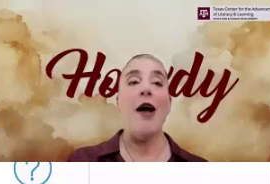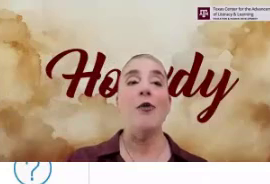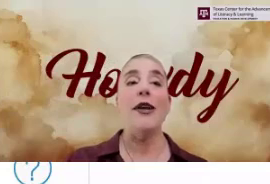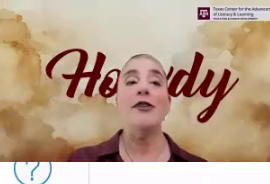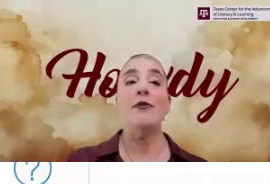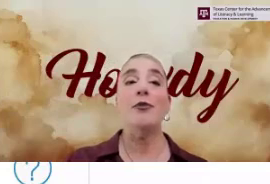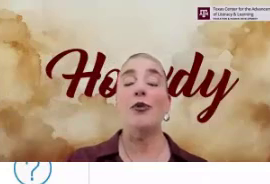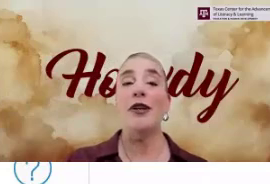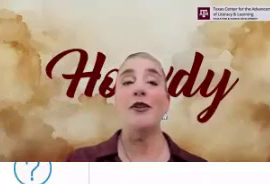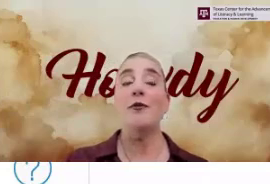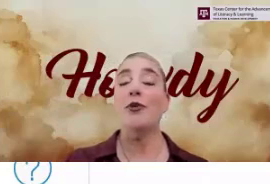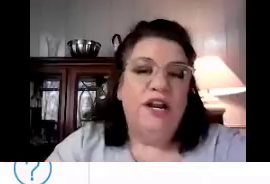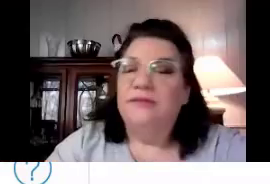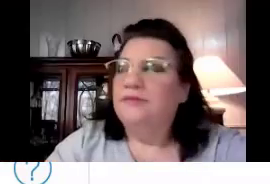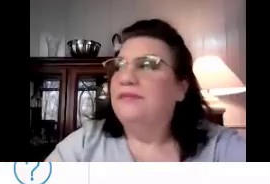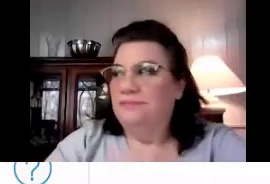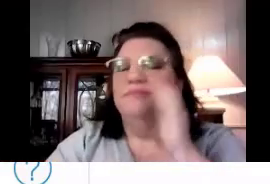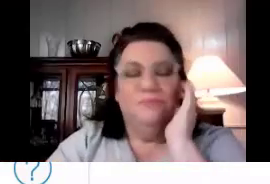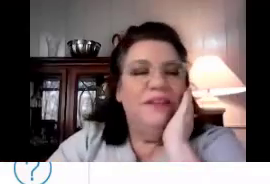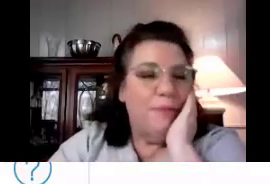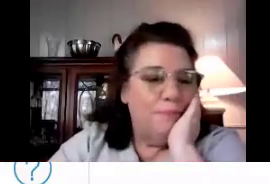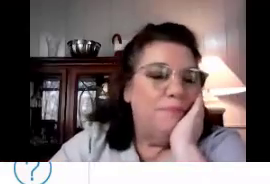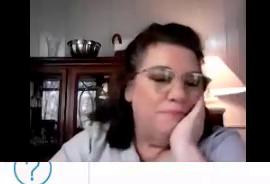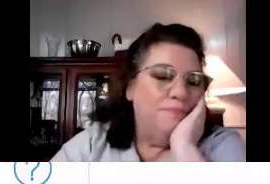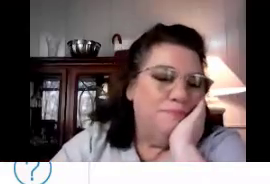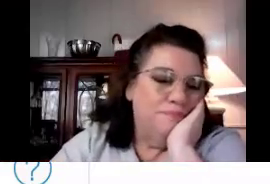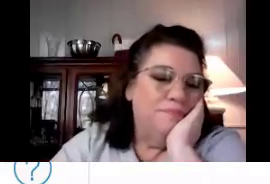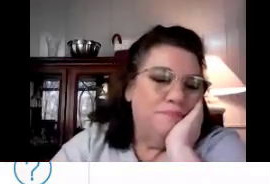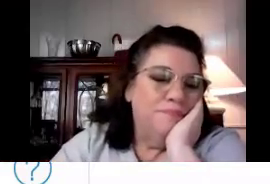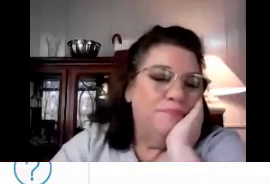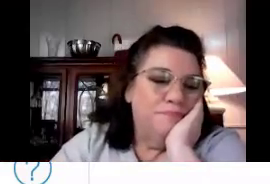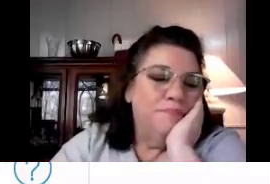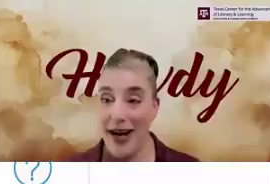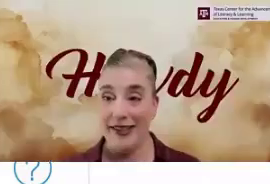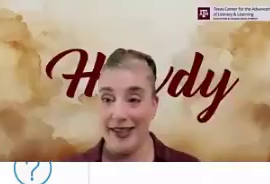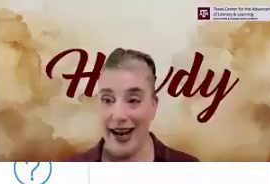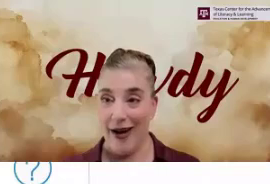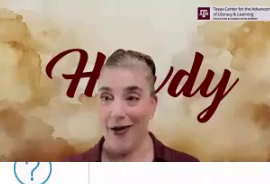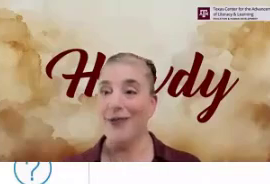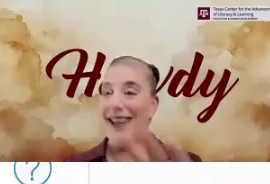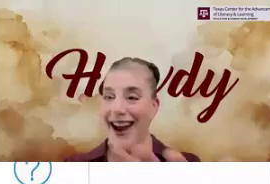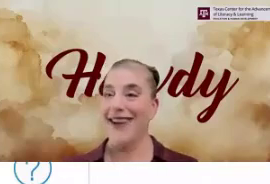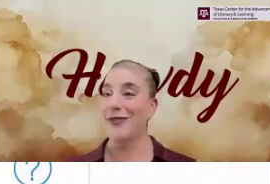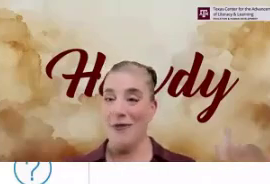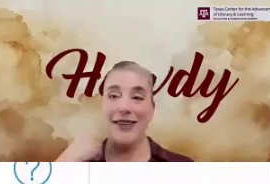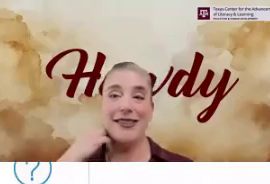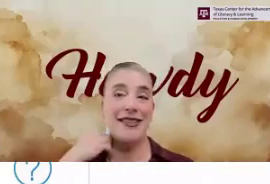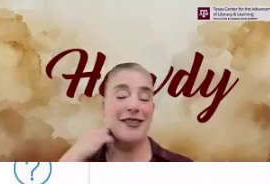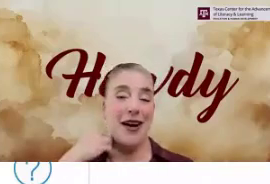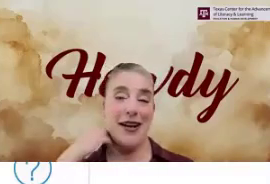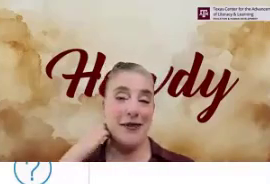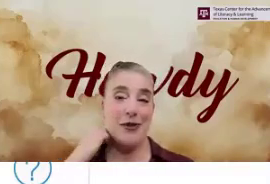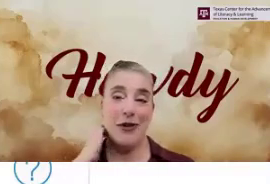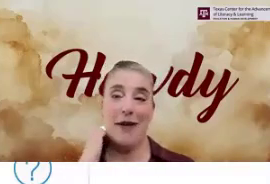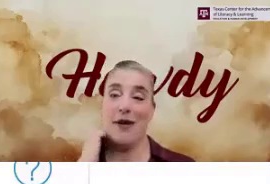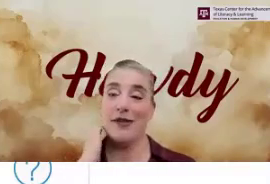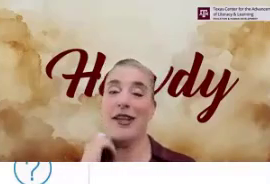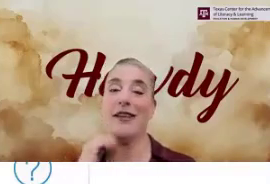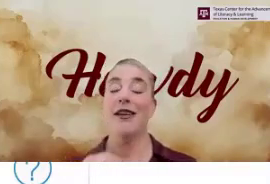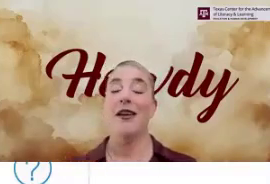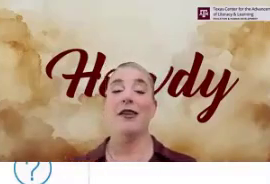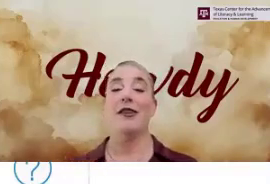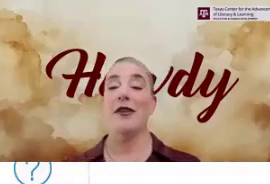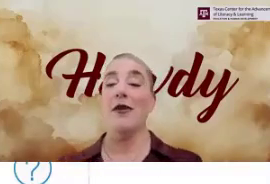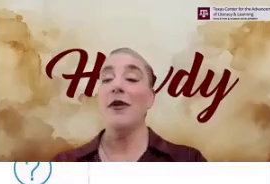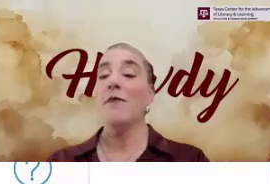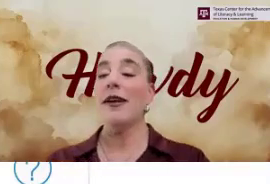went? I went to print it. preview. Yep. And did grayscale. Yeah, so Maxine's nodding. I'm so glad,